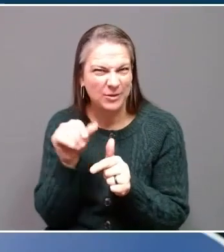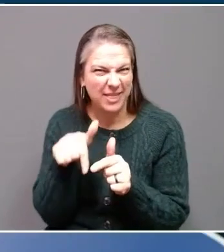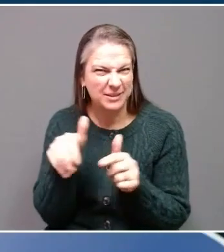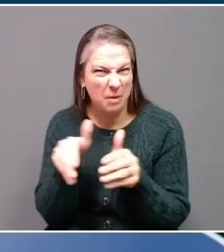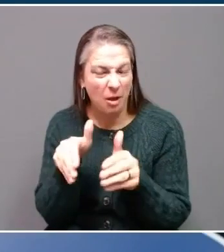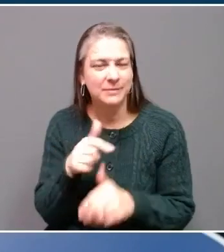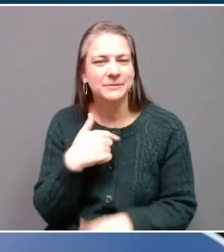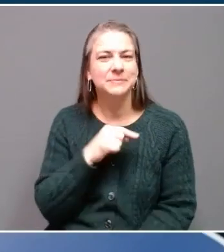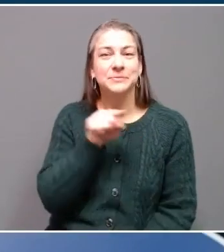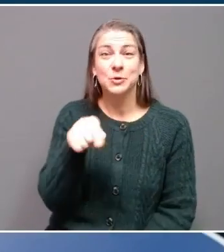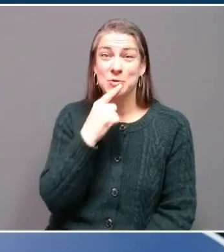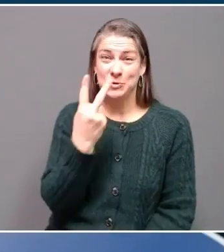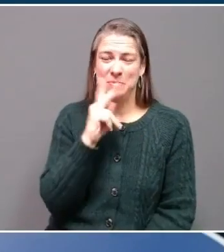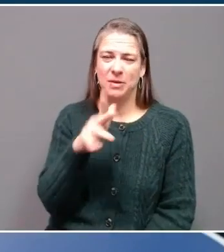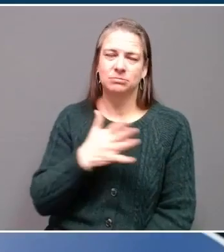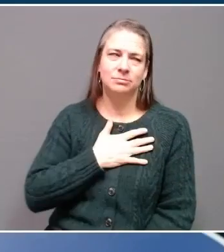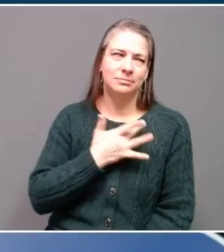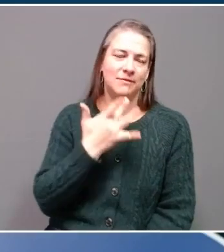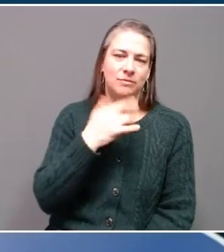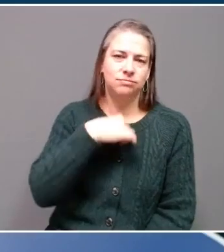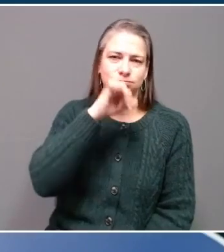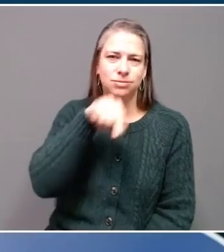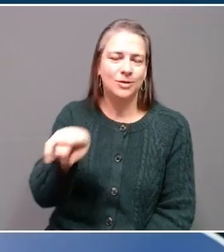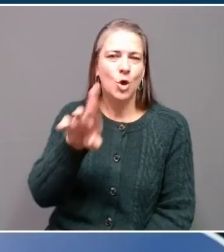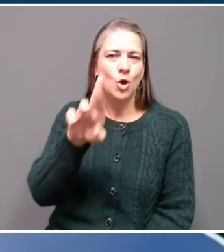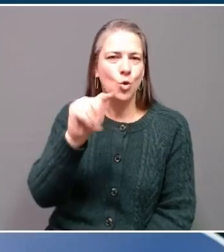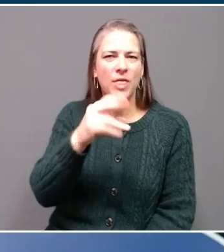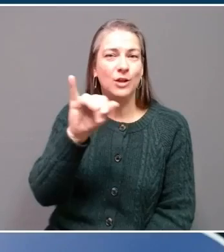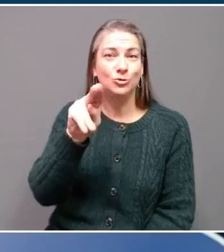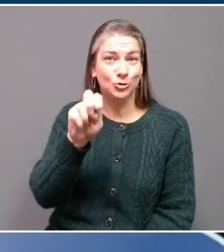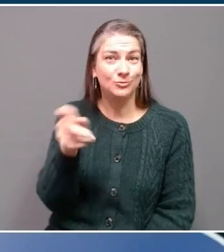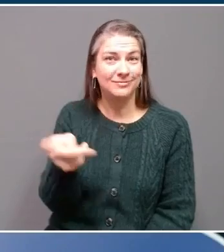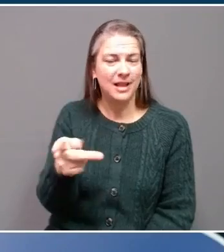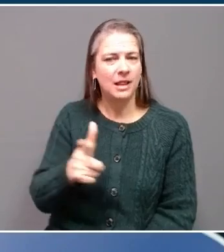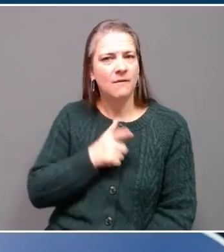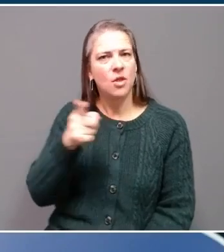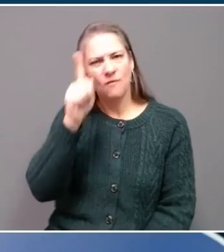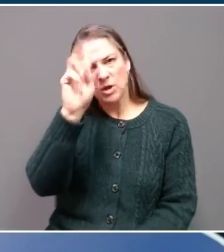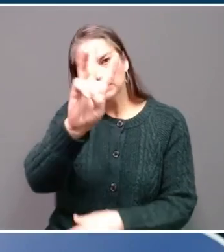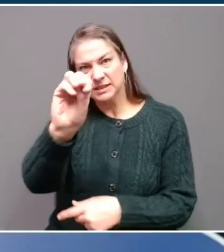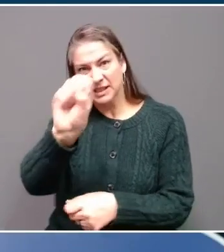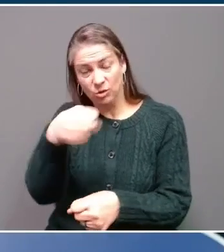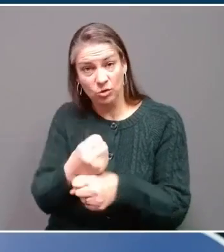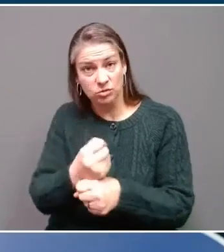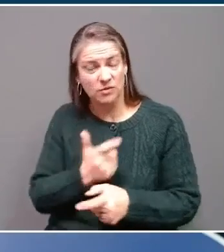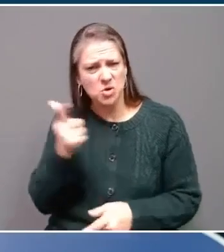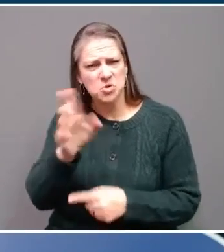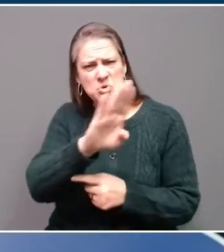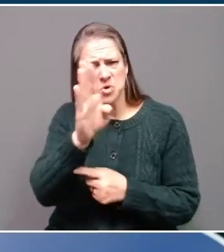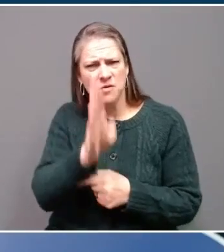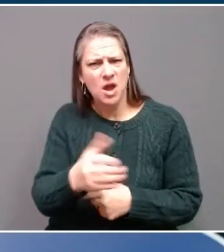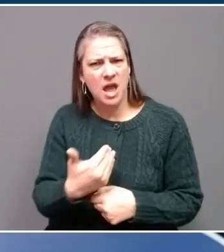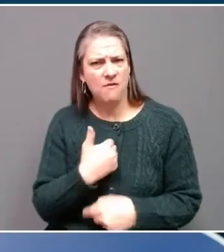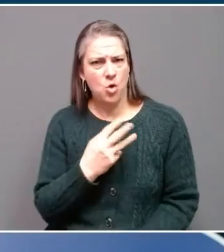might be my favorite, Ruth Baglin and June Vandiver, who have lived there for more than 60 years, never with reliable drinking